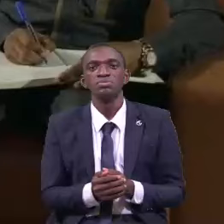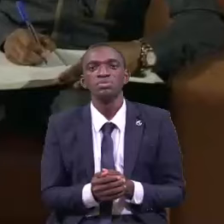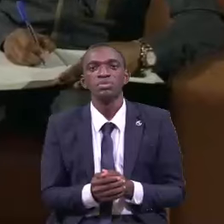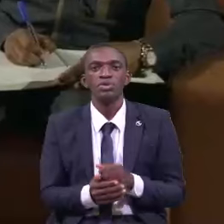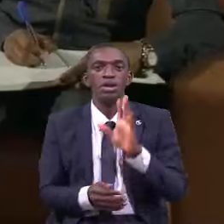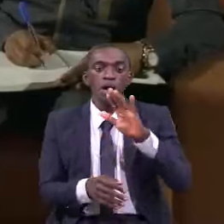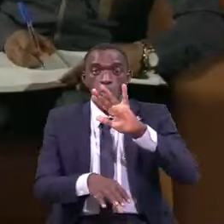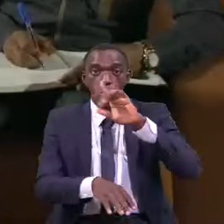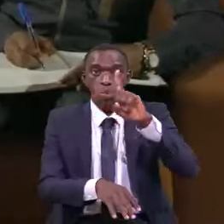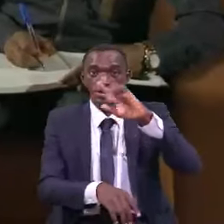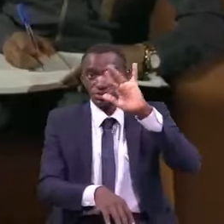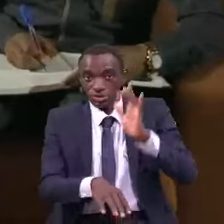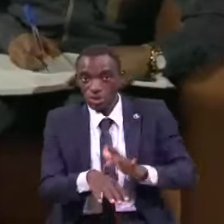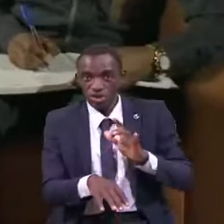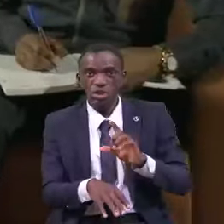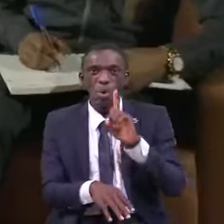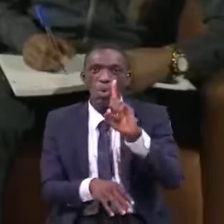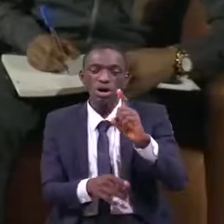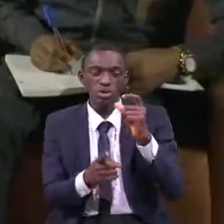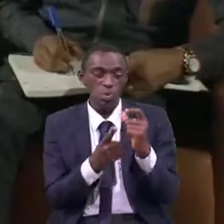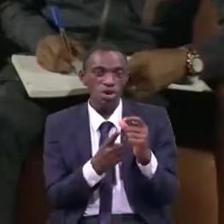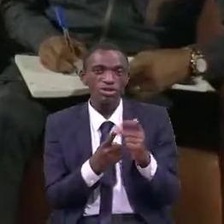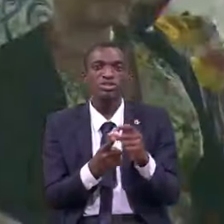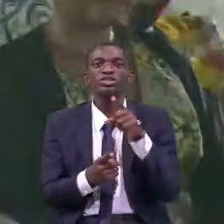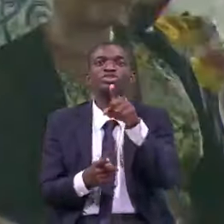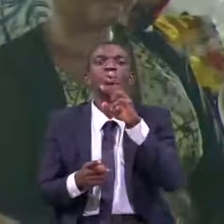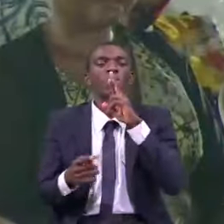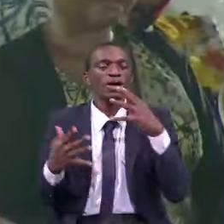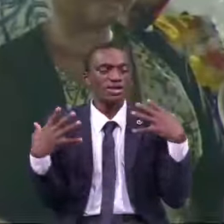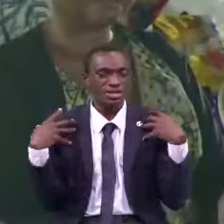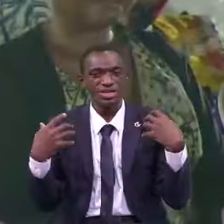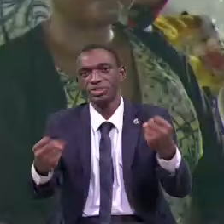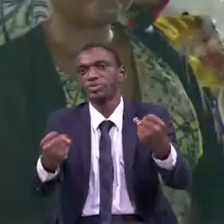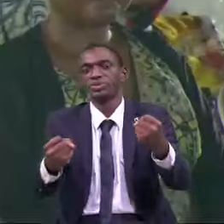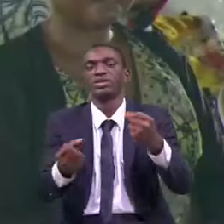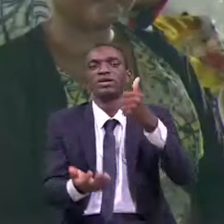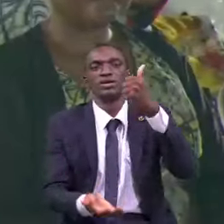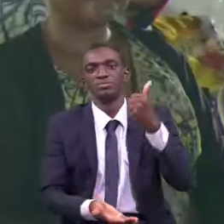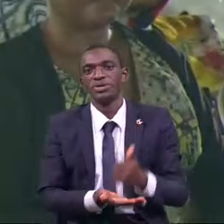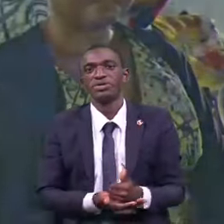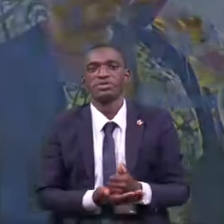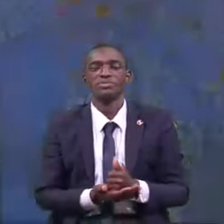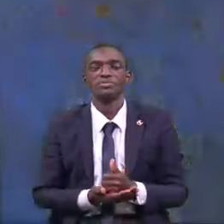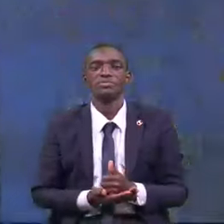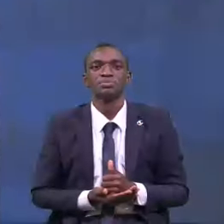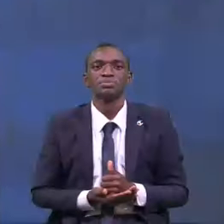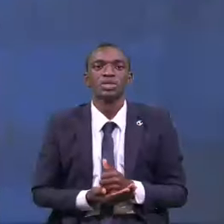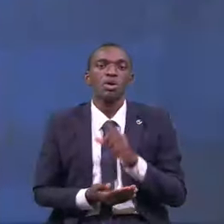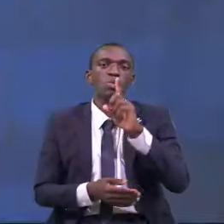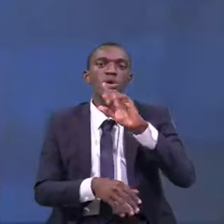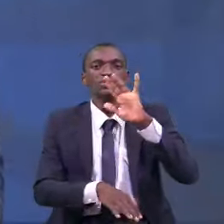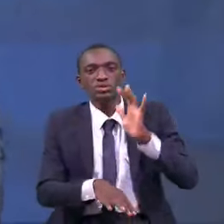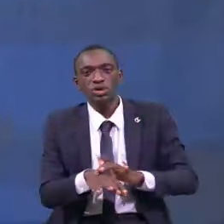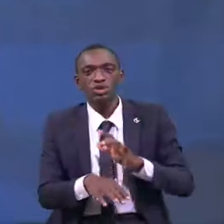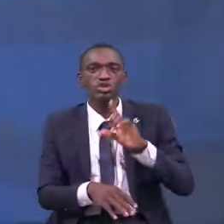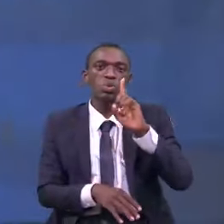One touch, one word, you are healed. One touch,